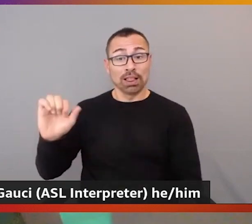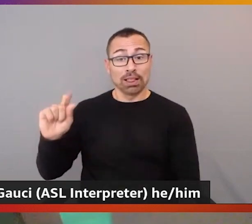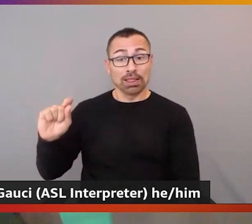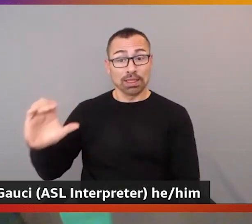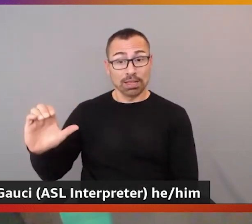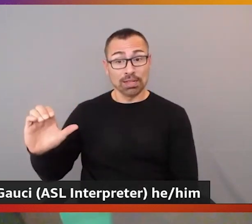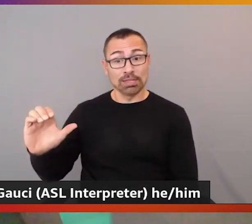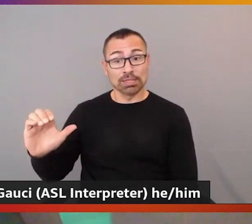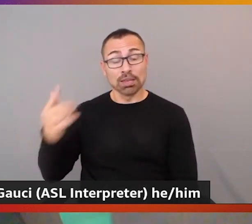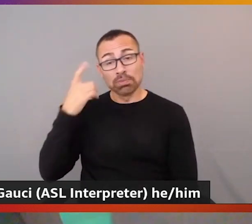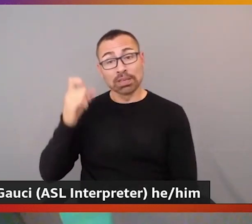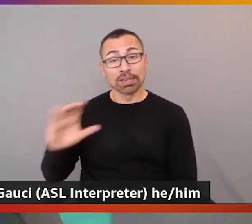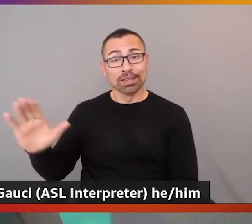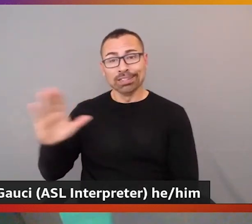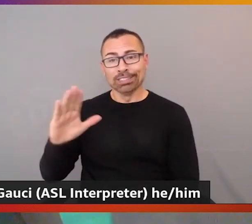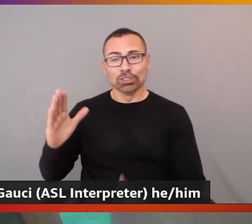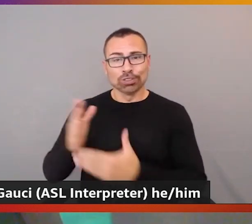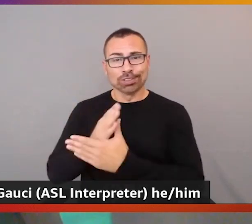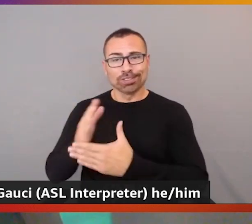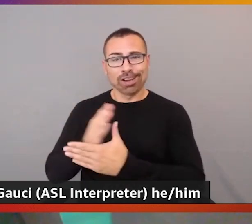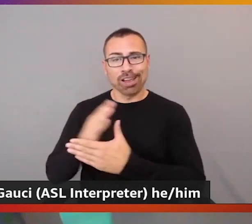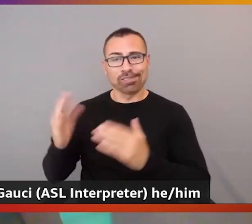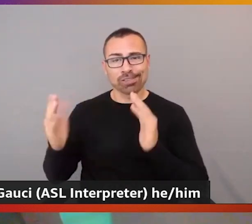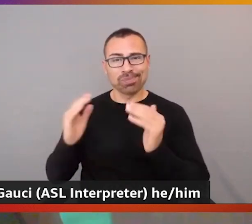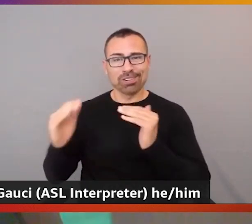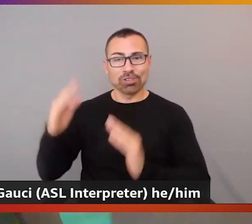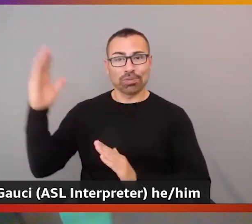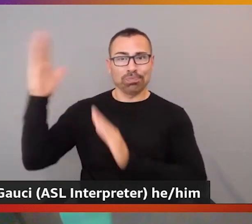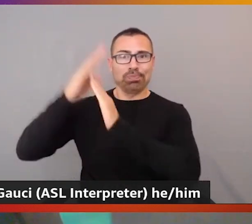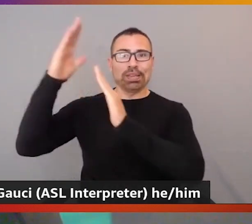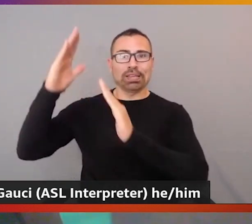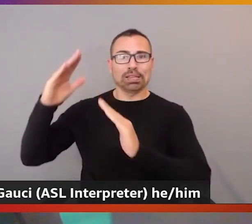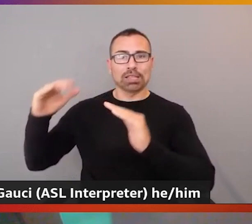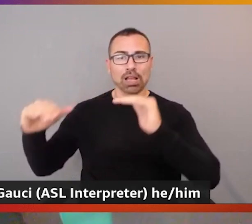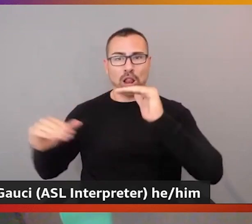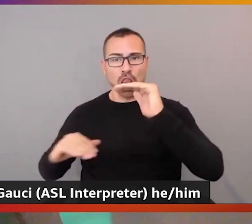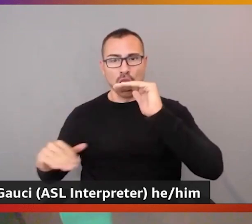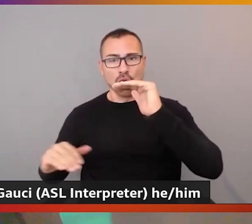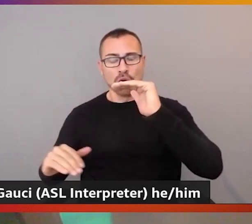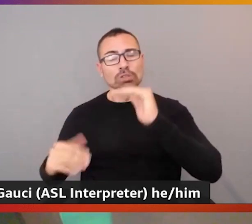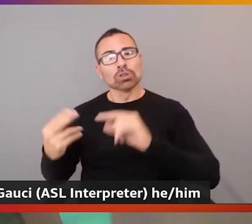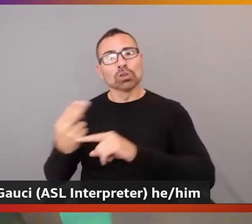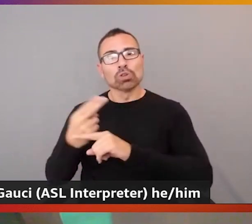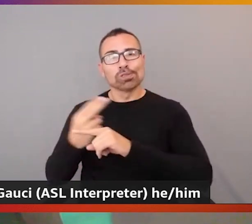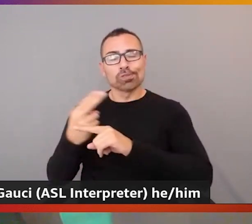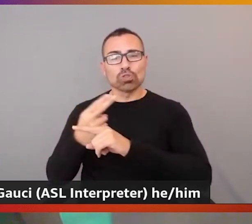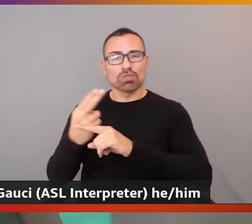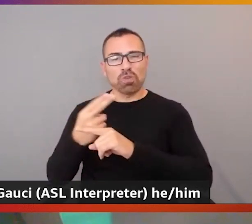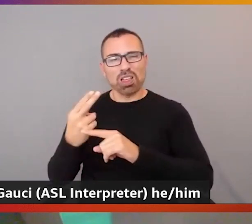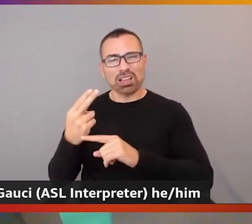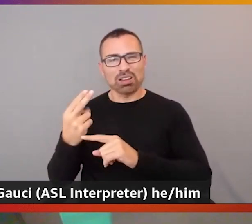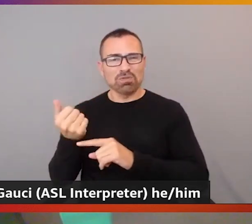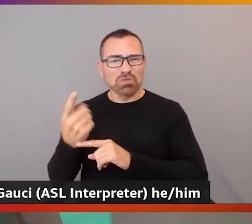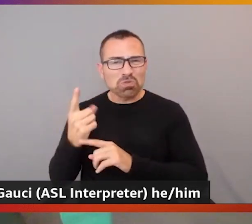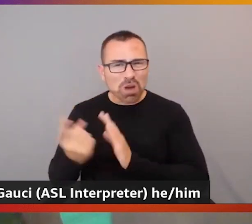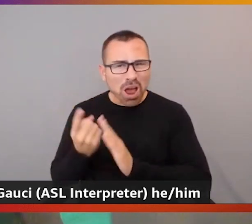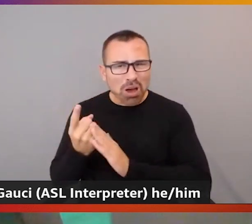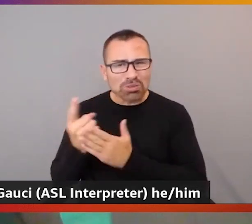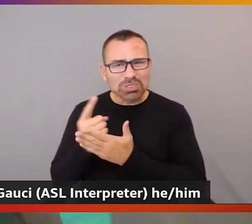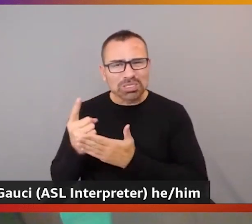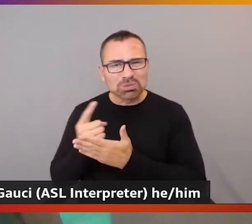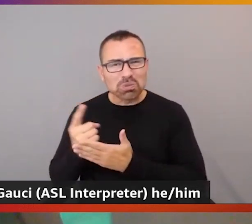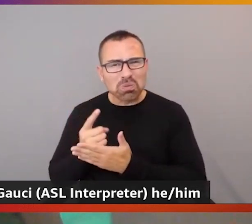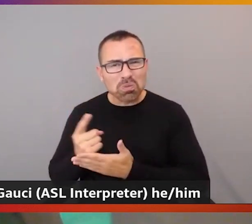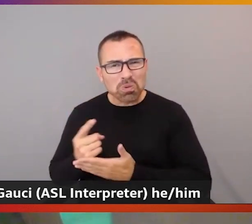let's say your average compared to your peak is super low, right? You're using it, maybe for a few hours each week or a few hours each, or